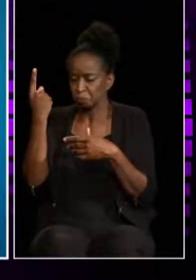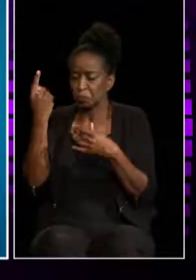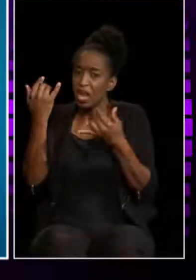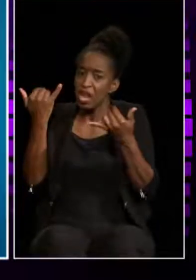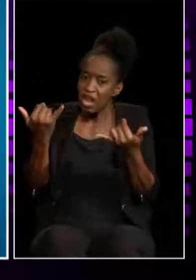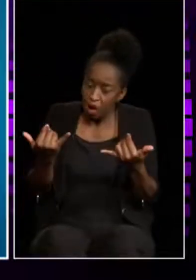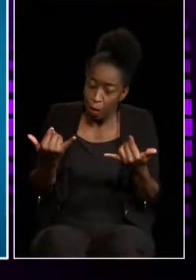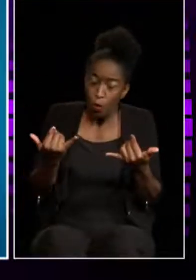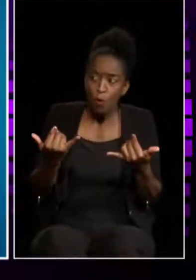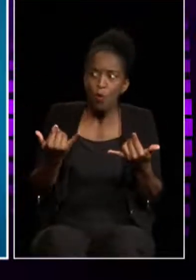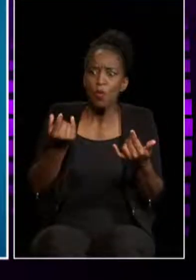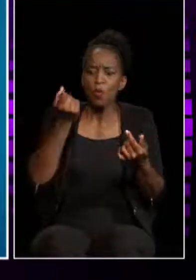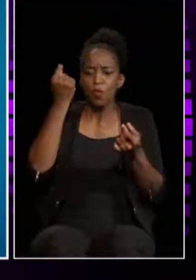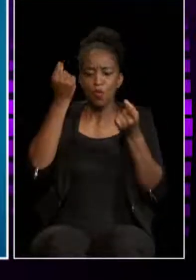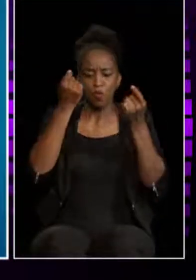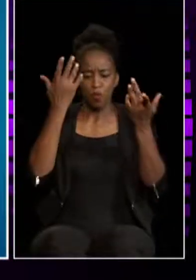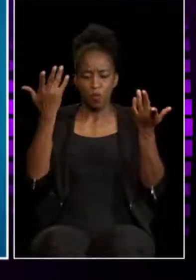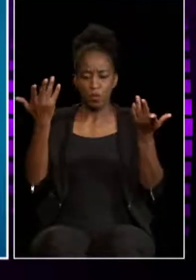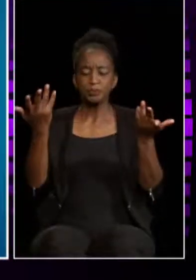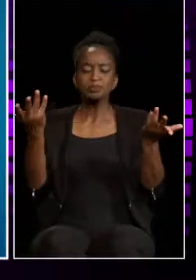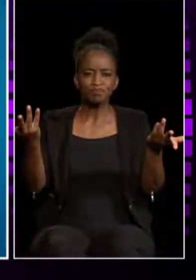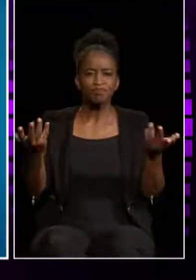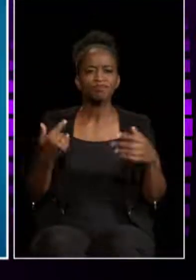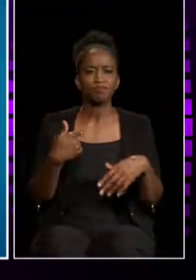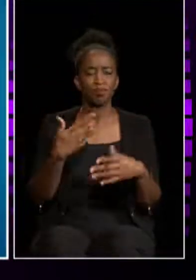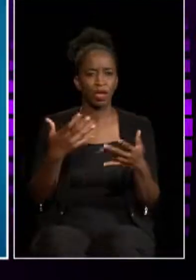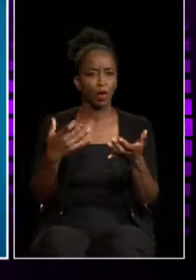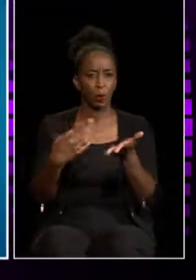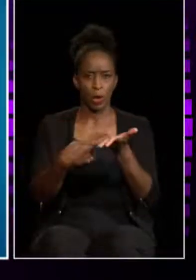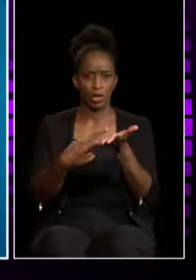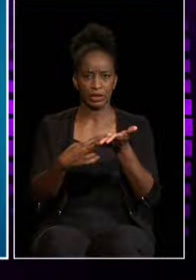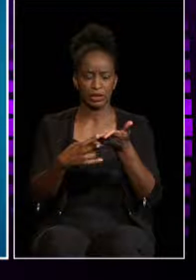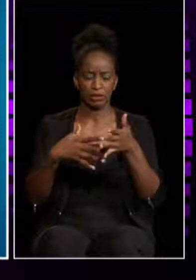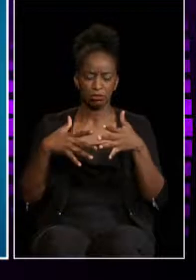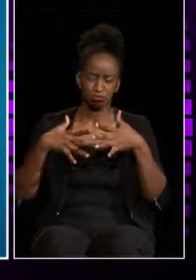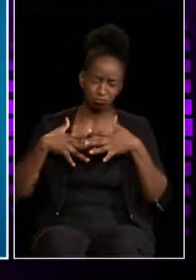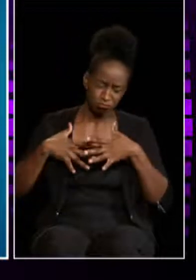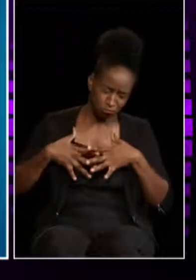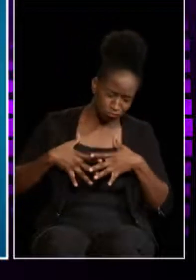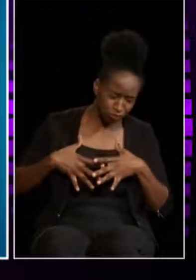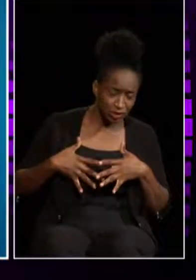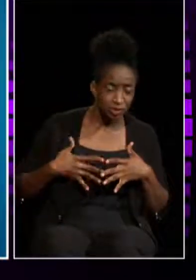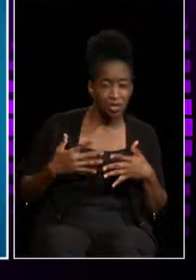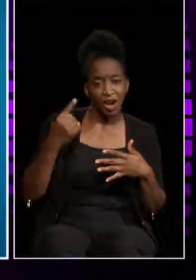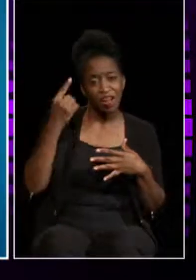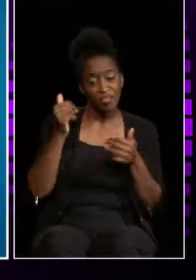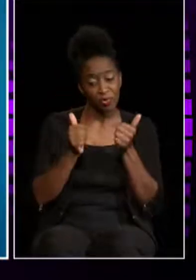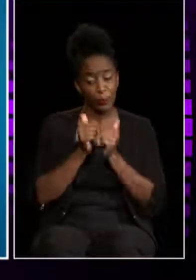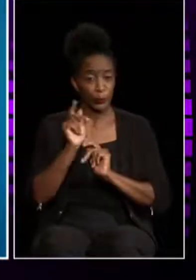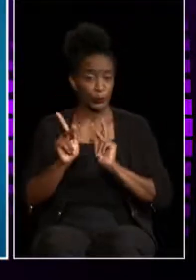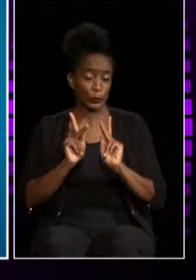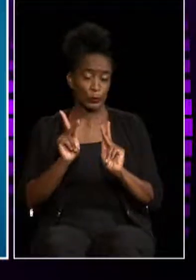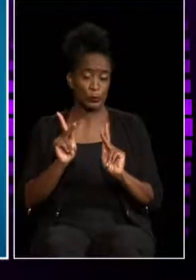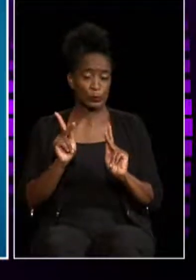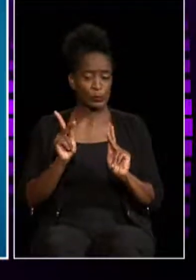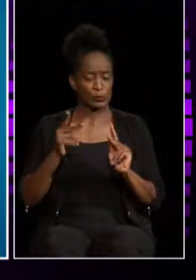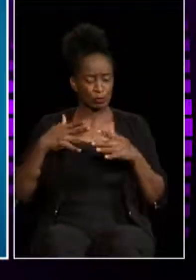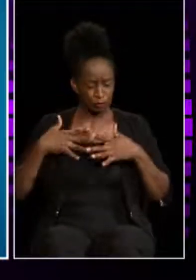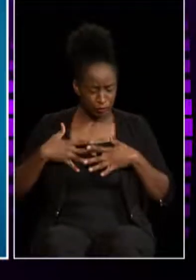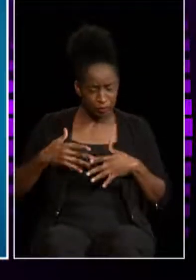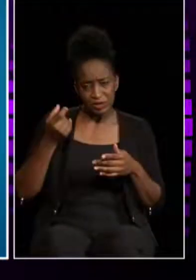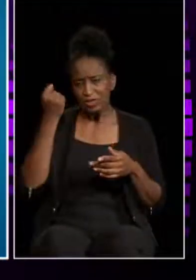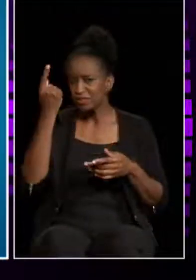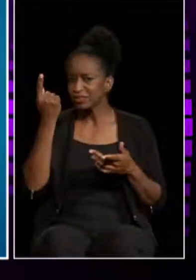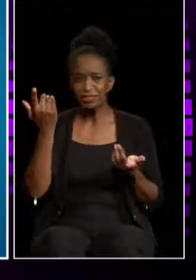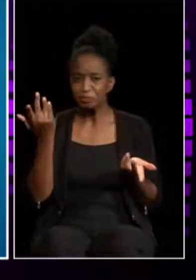that I don't think the average Barbadian really understood in its truest context. Before, we thought depression was